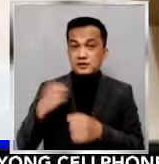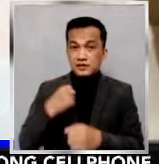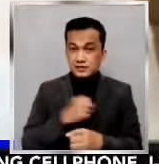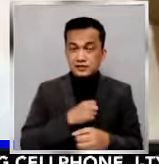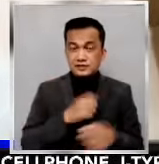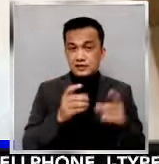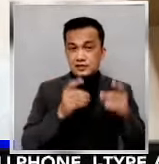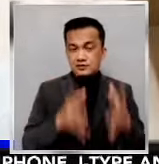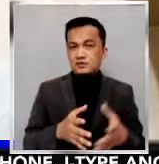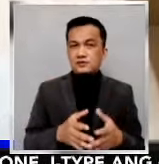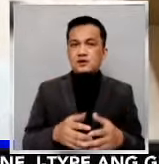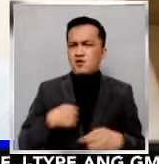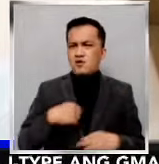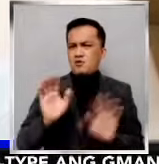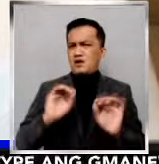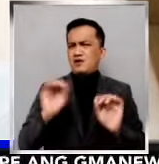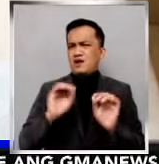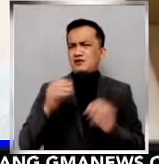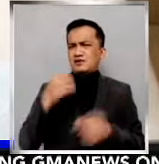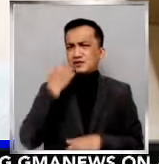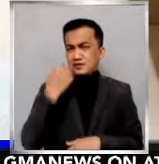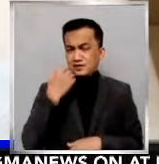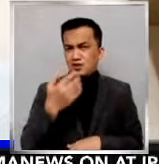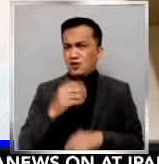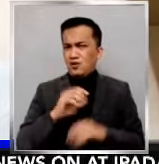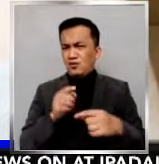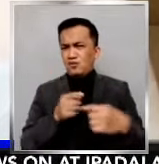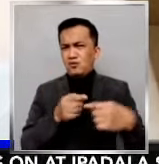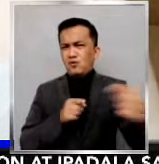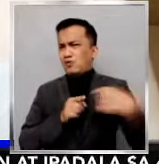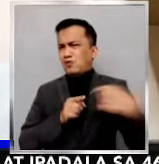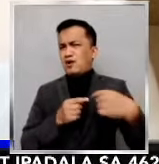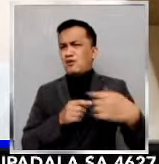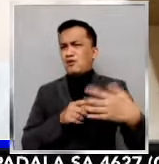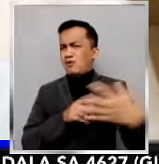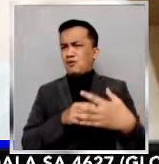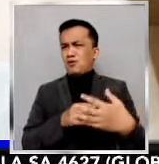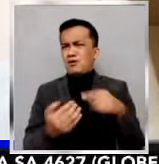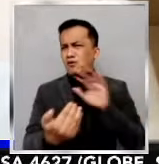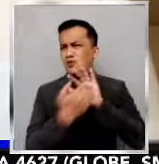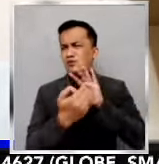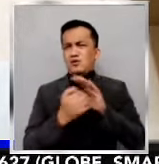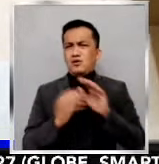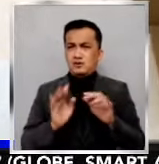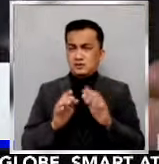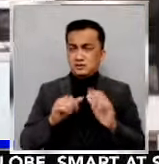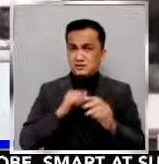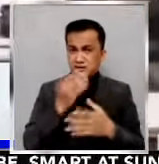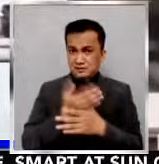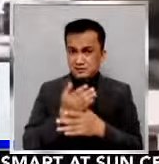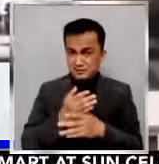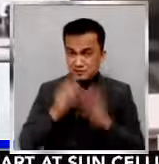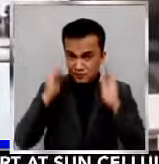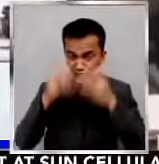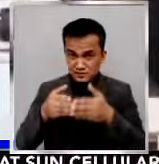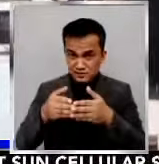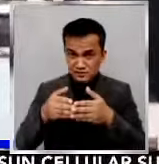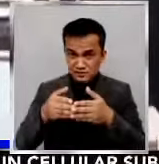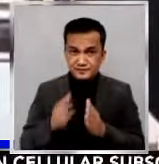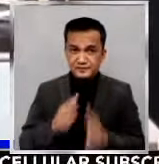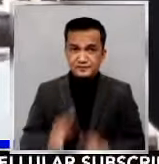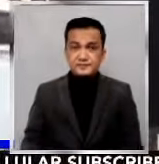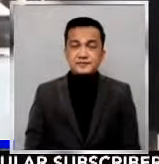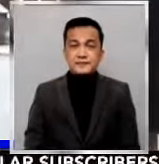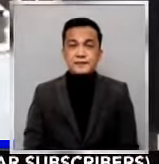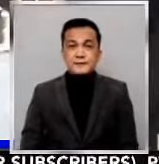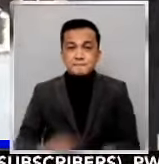of. Pumukawa yan para hindi kami makapag-focus doon sa dapat namin paghandaan. Natalakay sa imbestigasyon ng